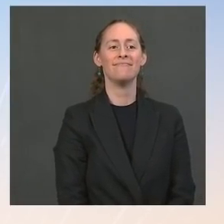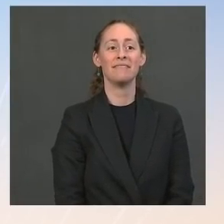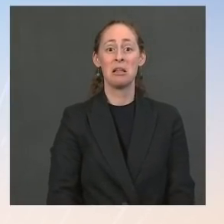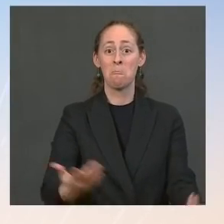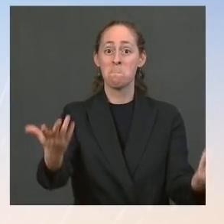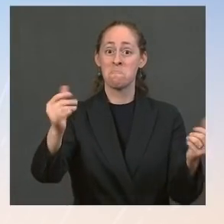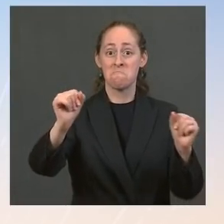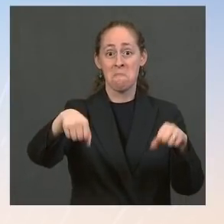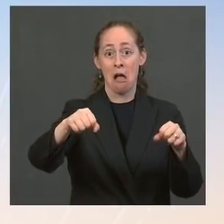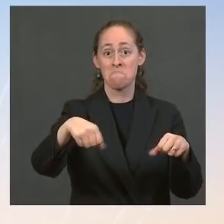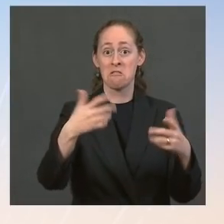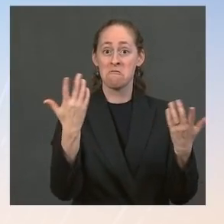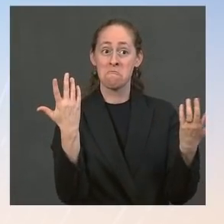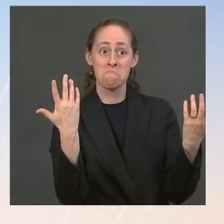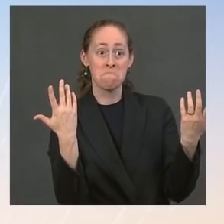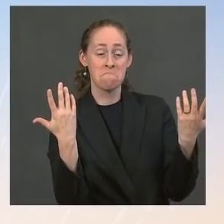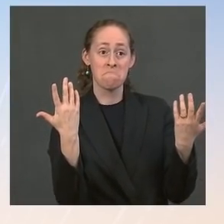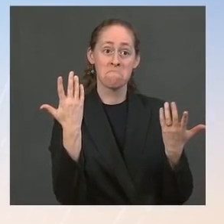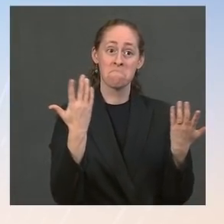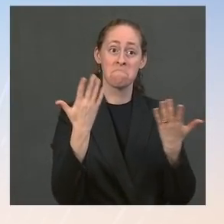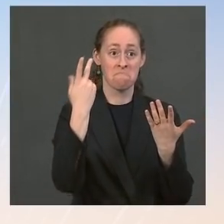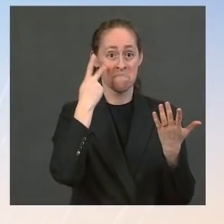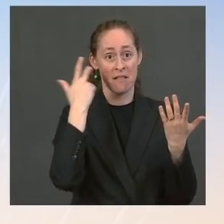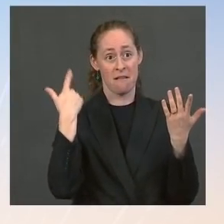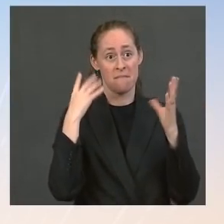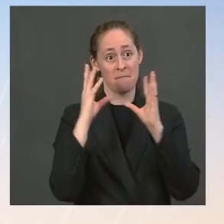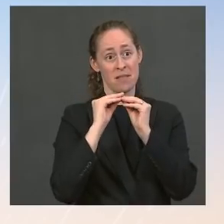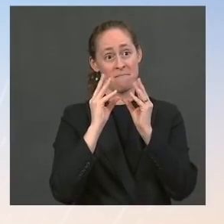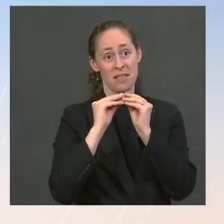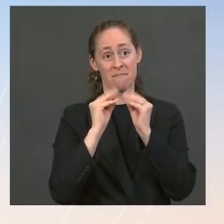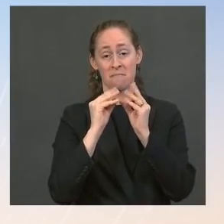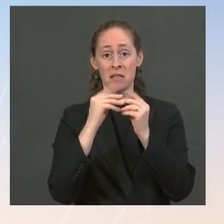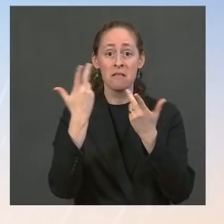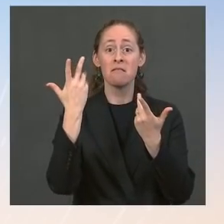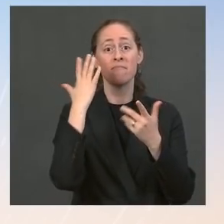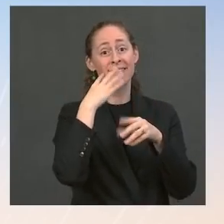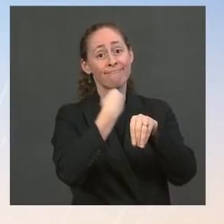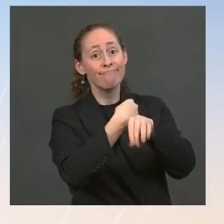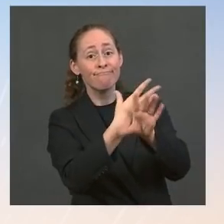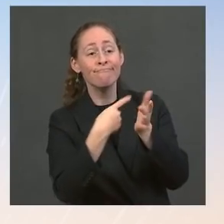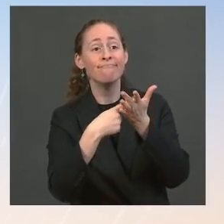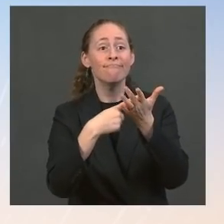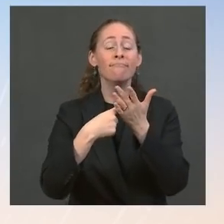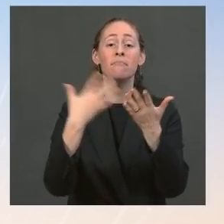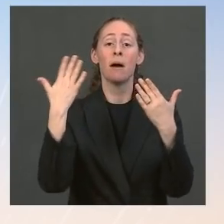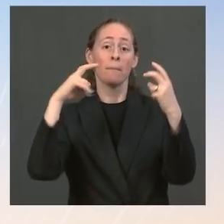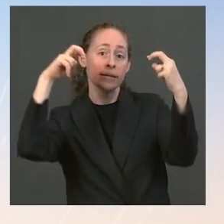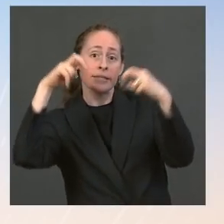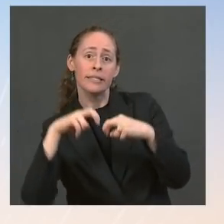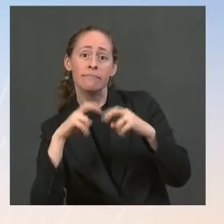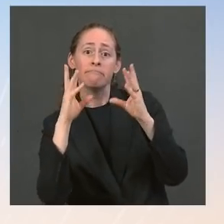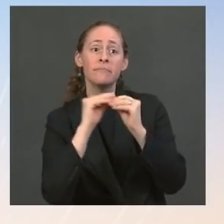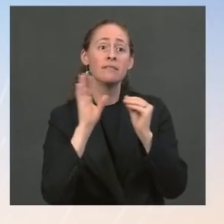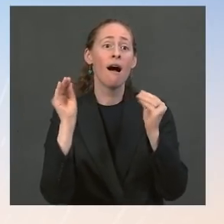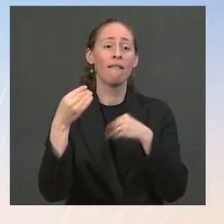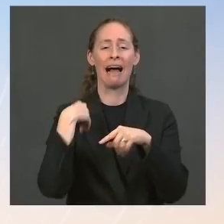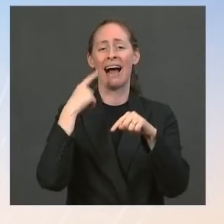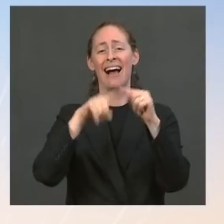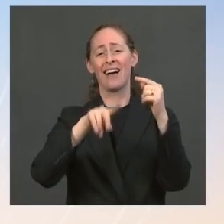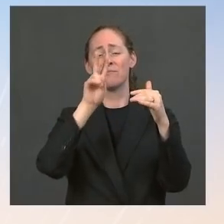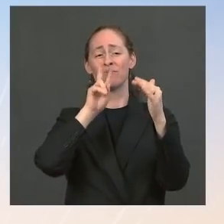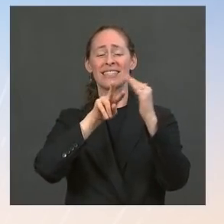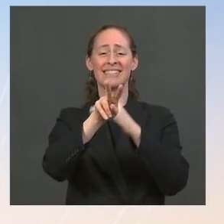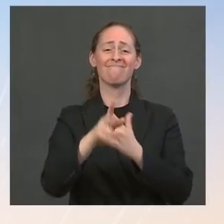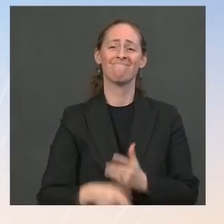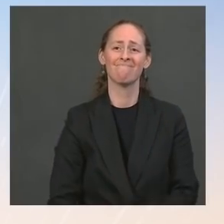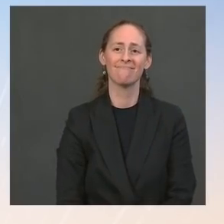also possible he has more meetings. He'll certainly make more phone calls. Possible he moves. But I don't have anything to predict for you at this point in time. And last night